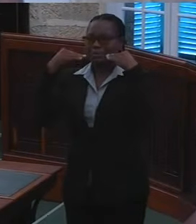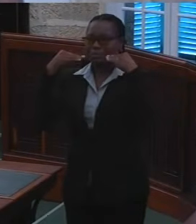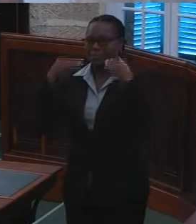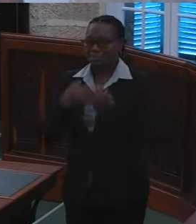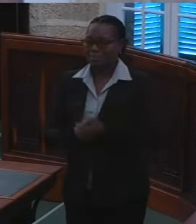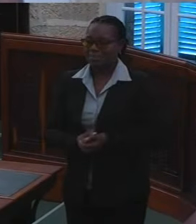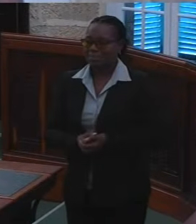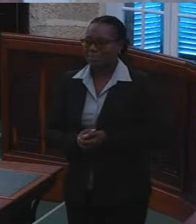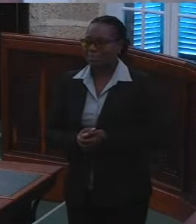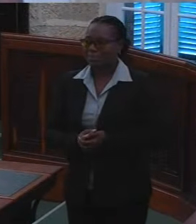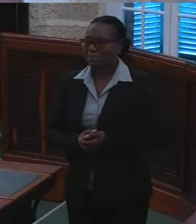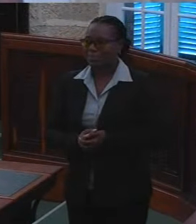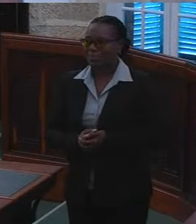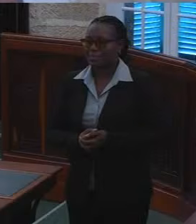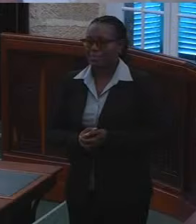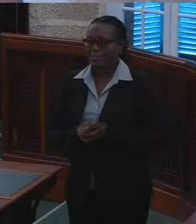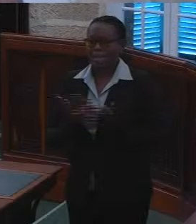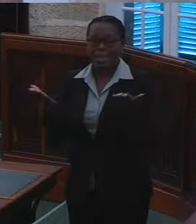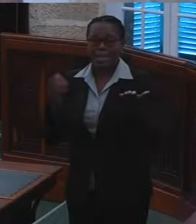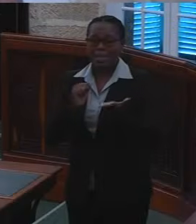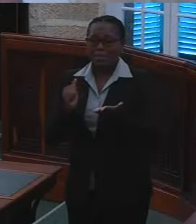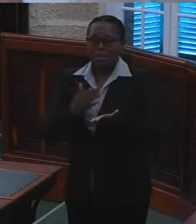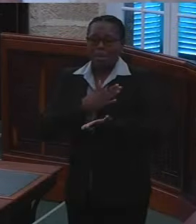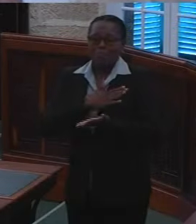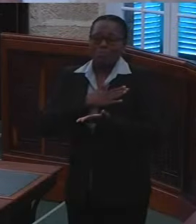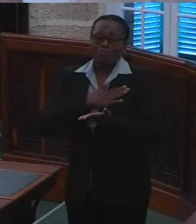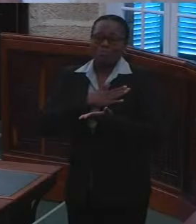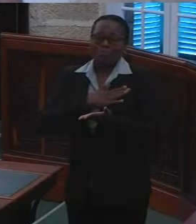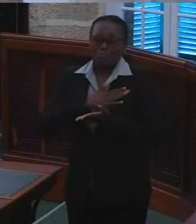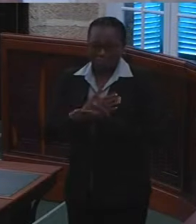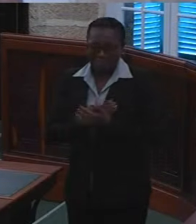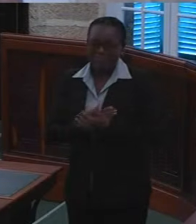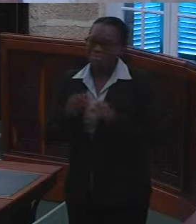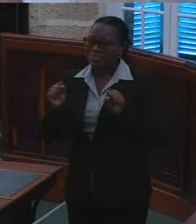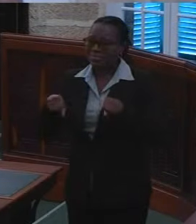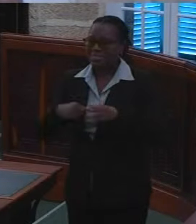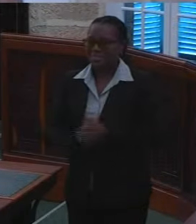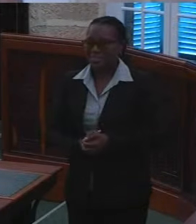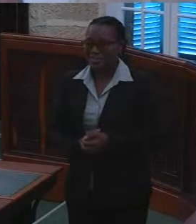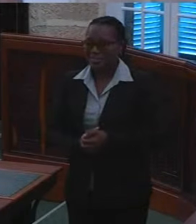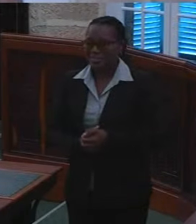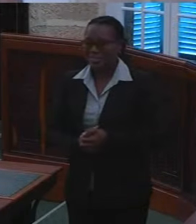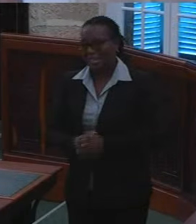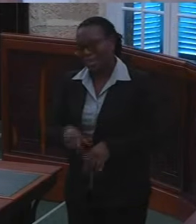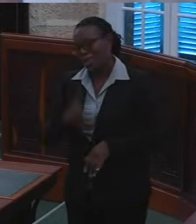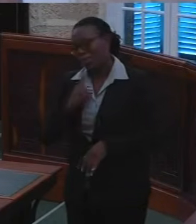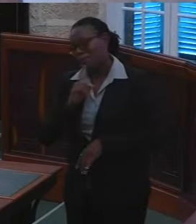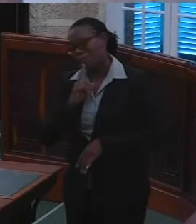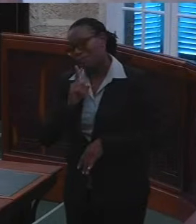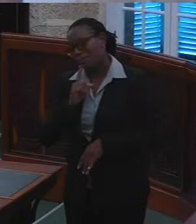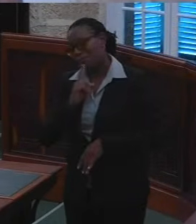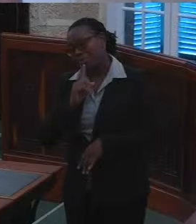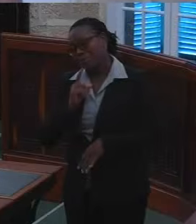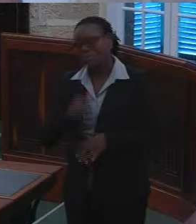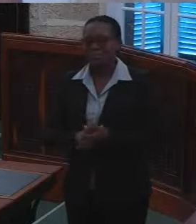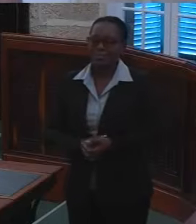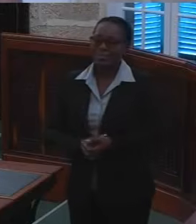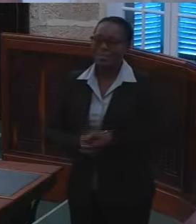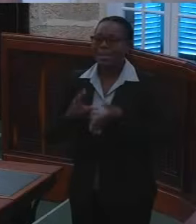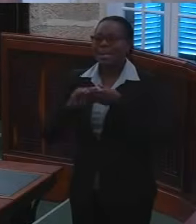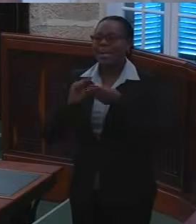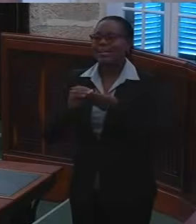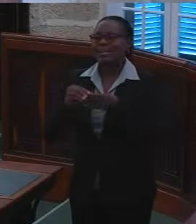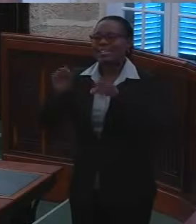heart. And so, has a smile to titillate. But I am saying that they must be able to